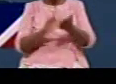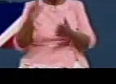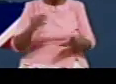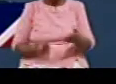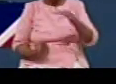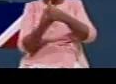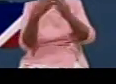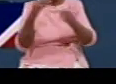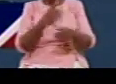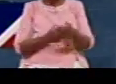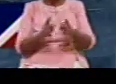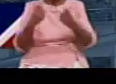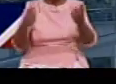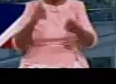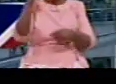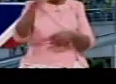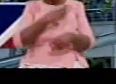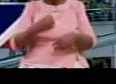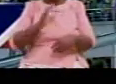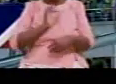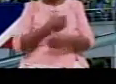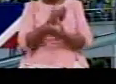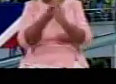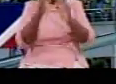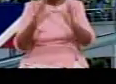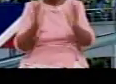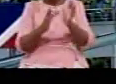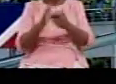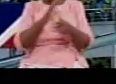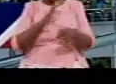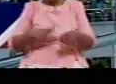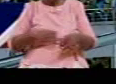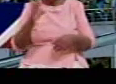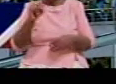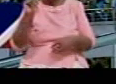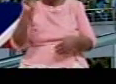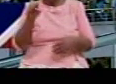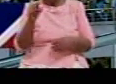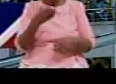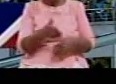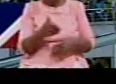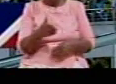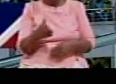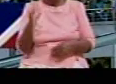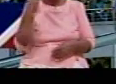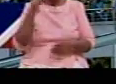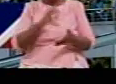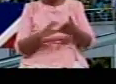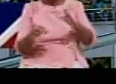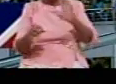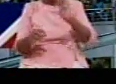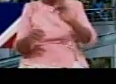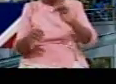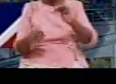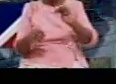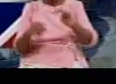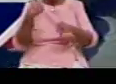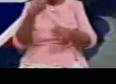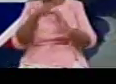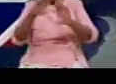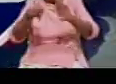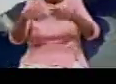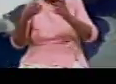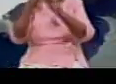our Savior Jesus Christ. There's no full stop there. Look at verse 14 now. Who gave